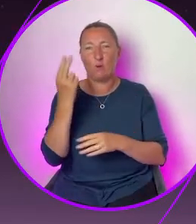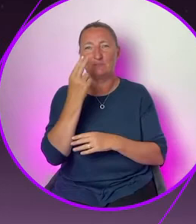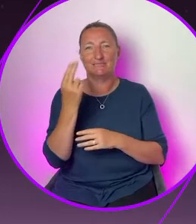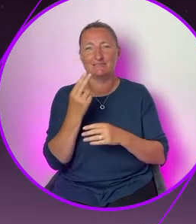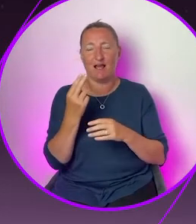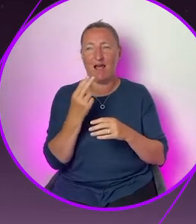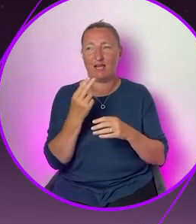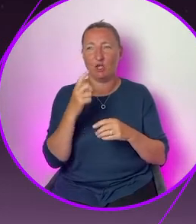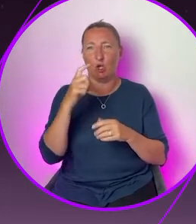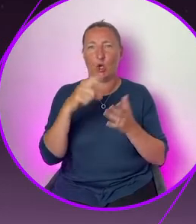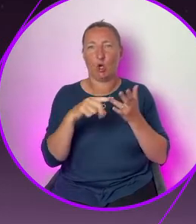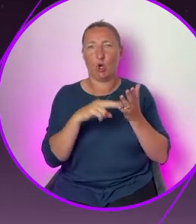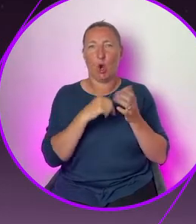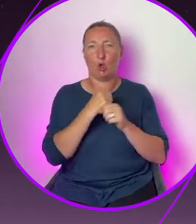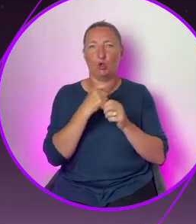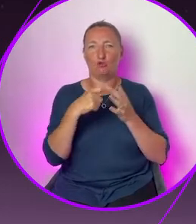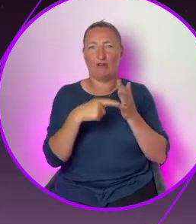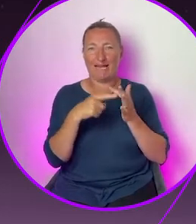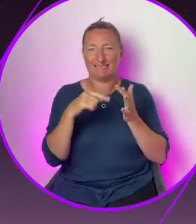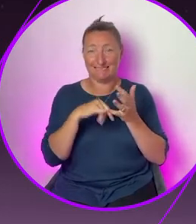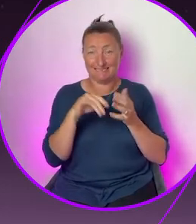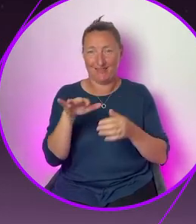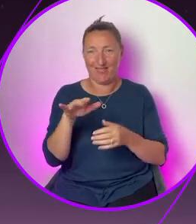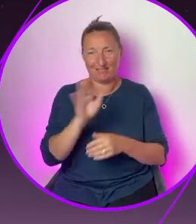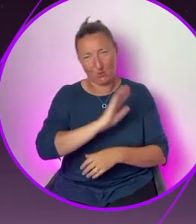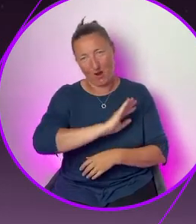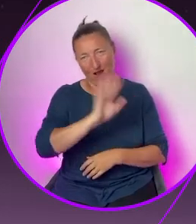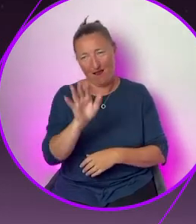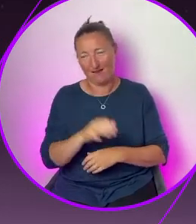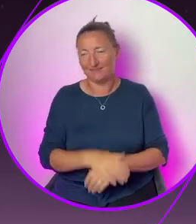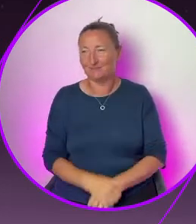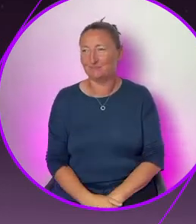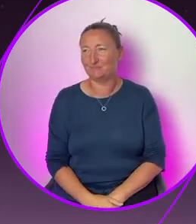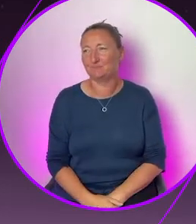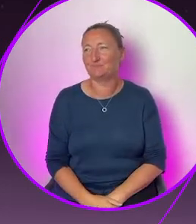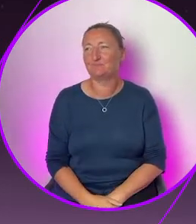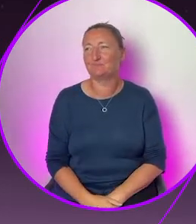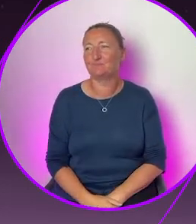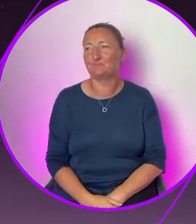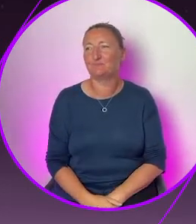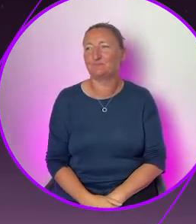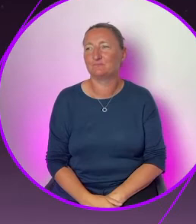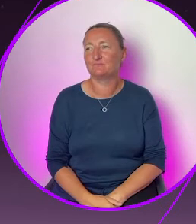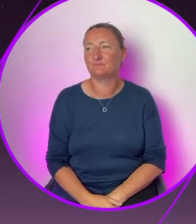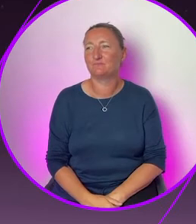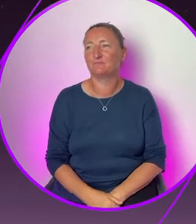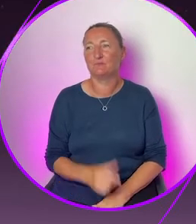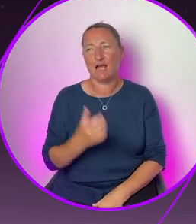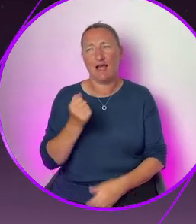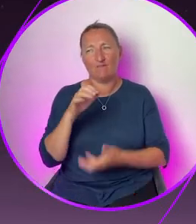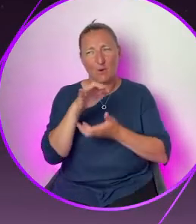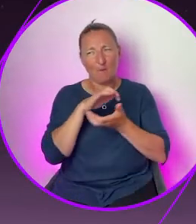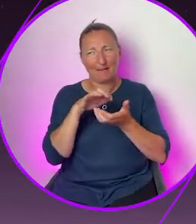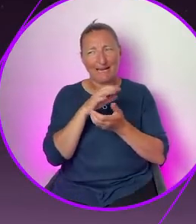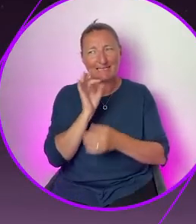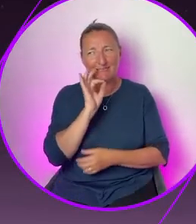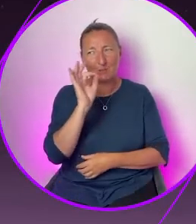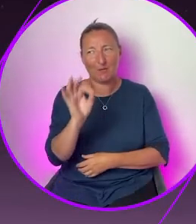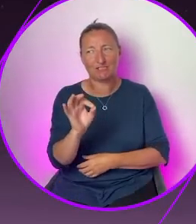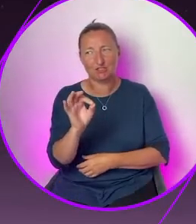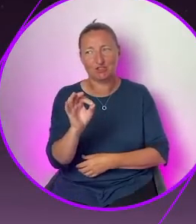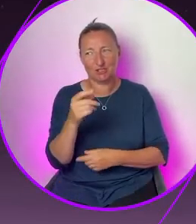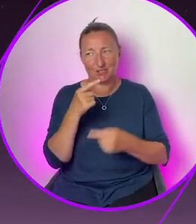Cade as well. Thank you. Thank you. Next question, and this one's a little bit more complicated and goes back to our